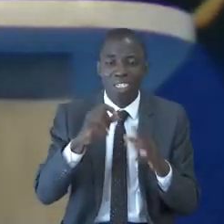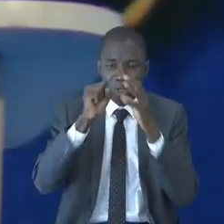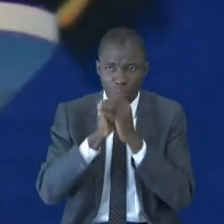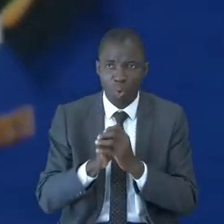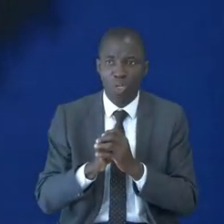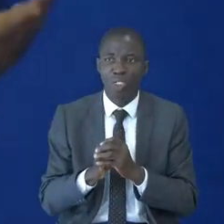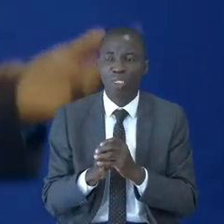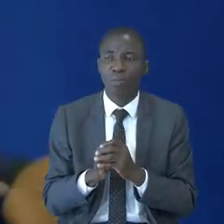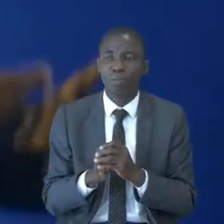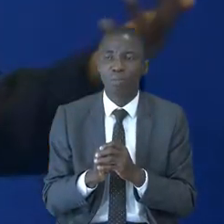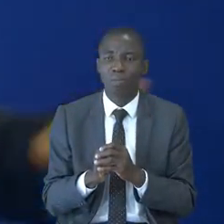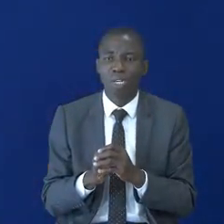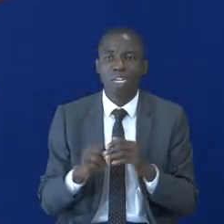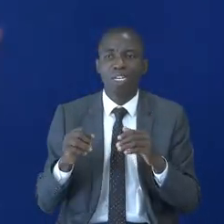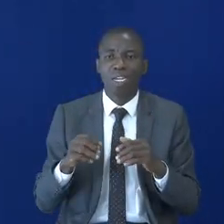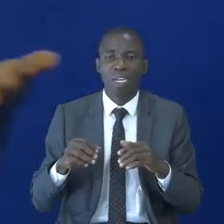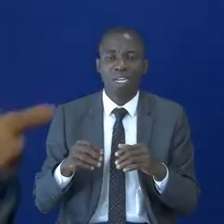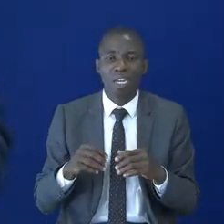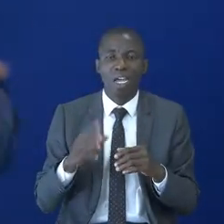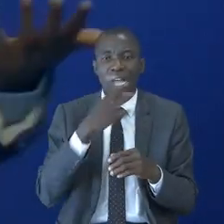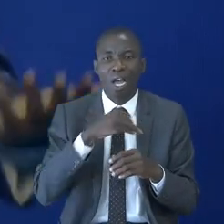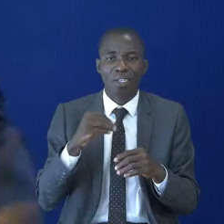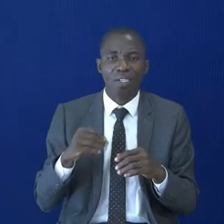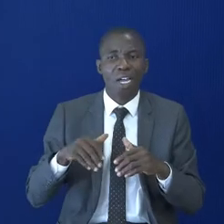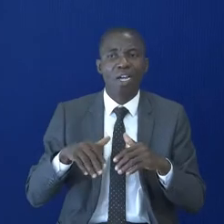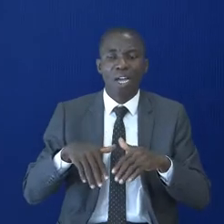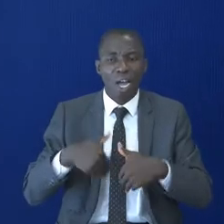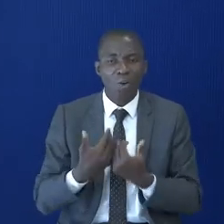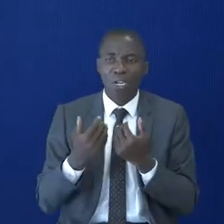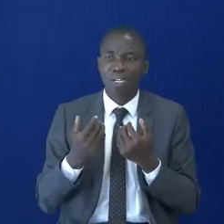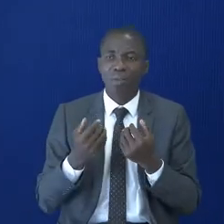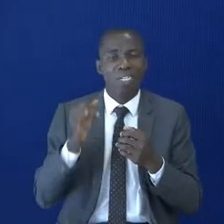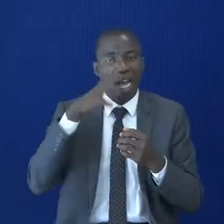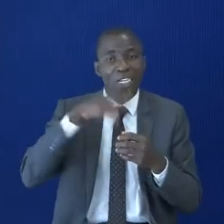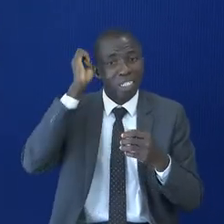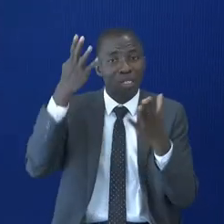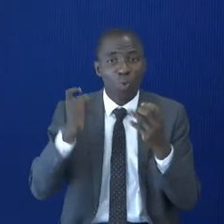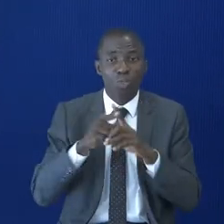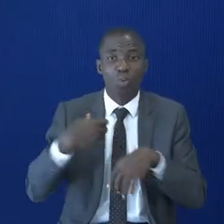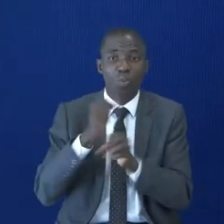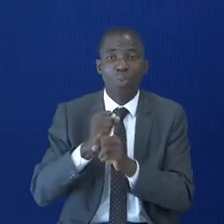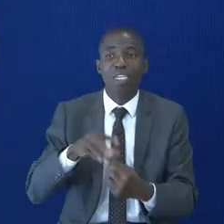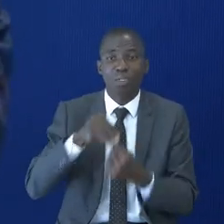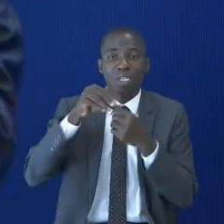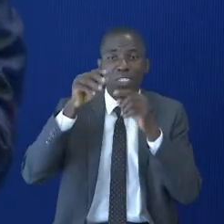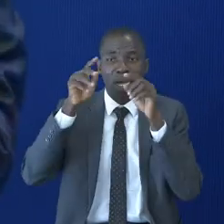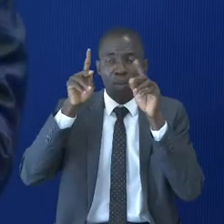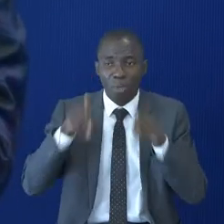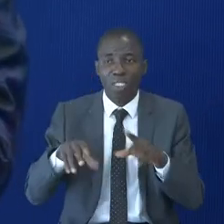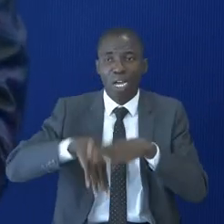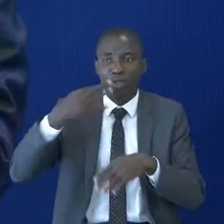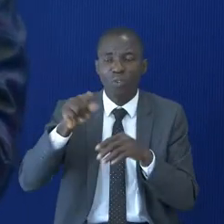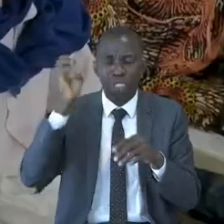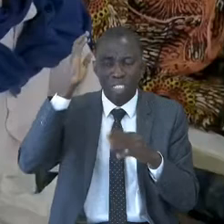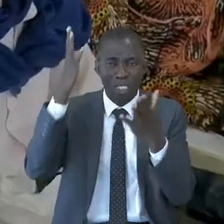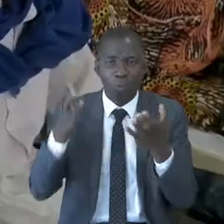can he make a special peculiar person out of you? He wants to bless you. He will bless you